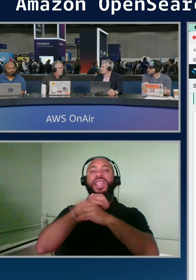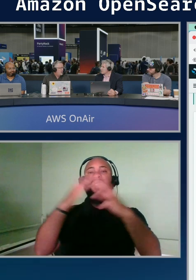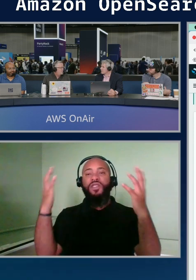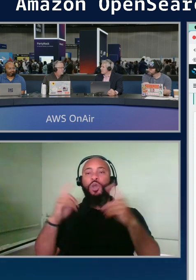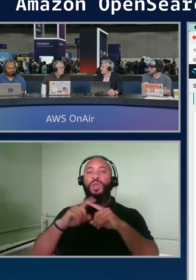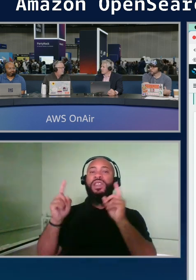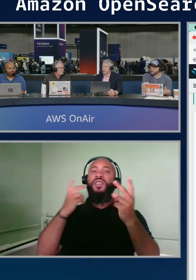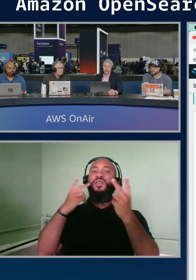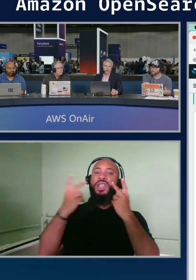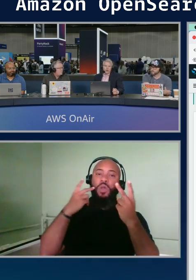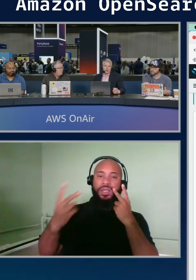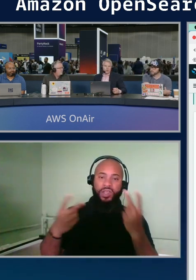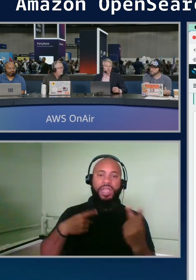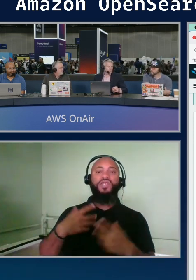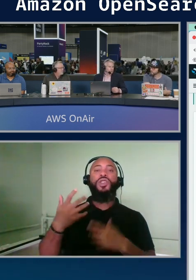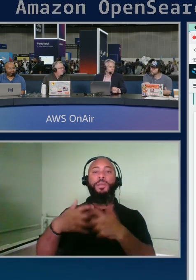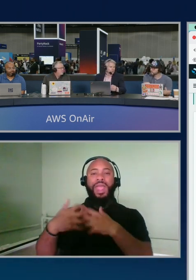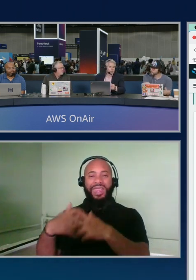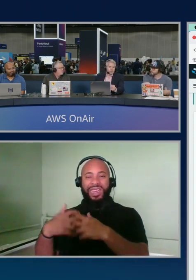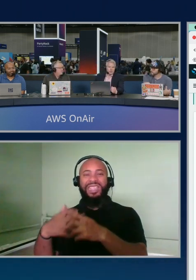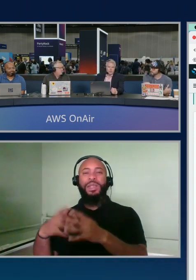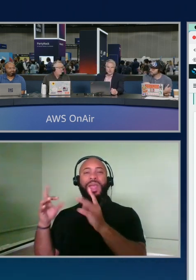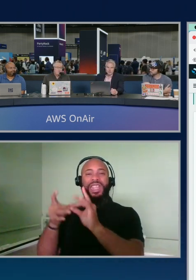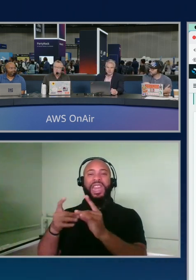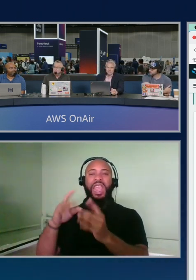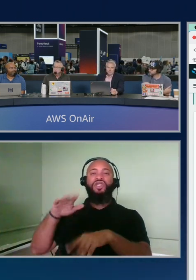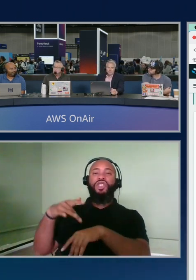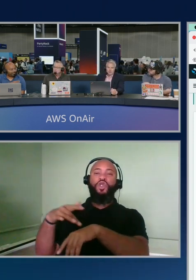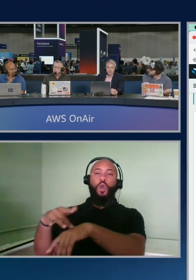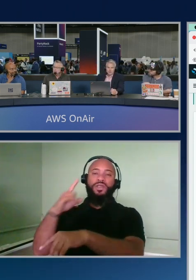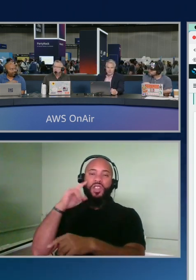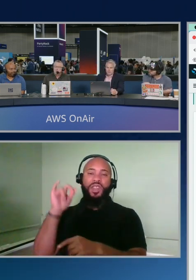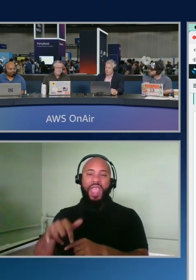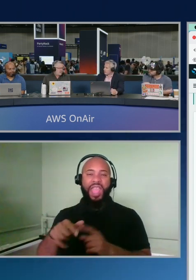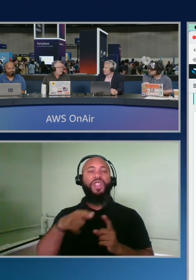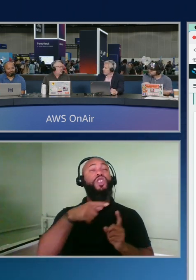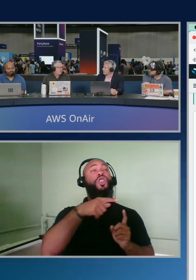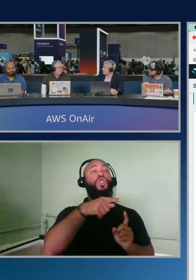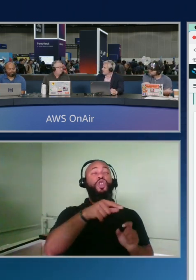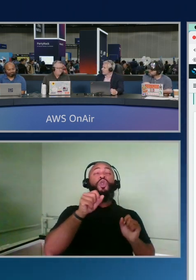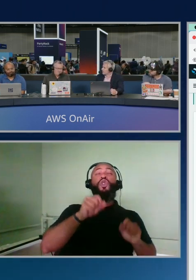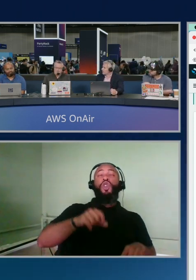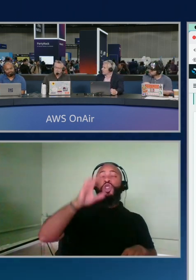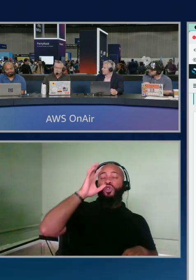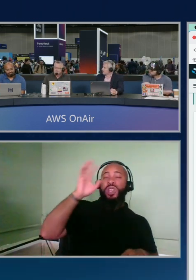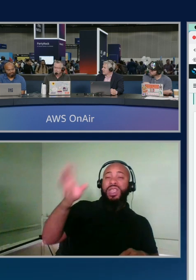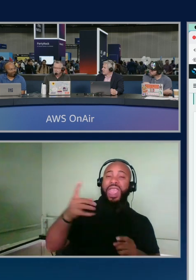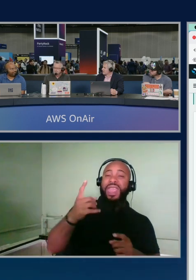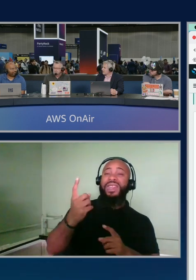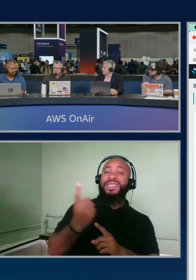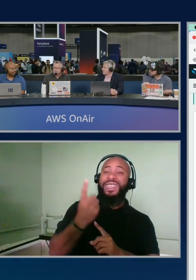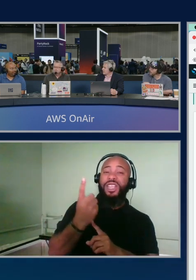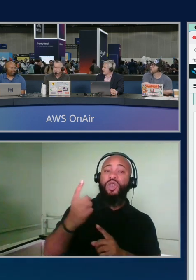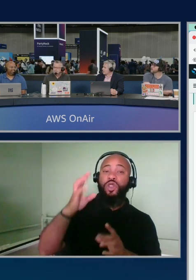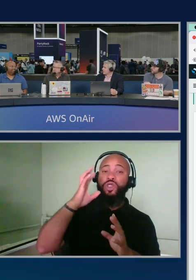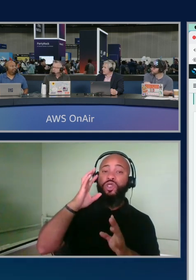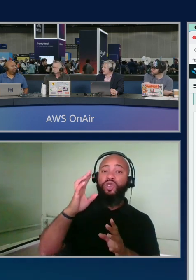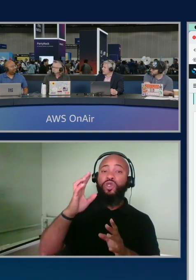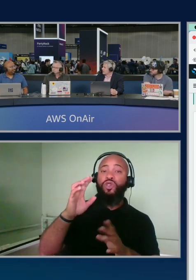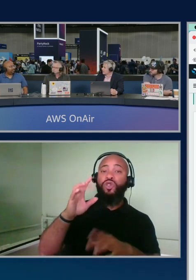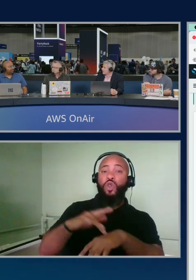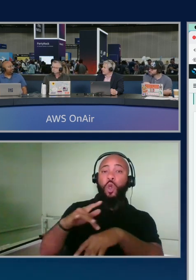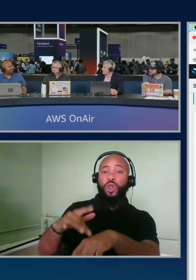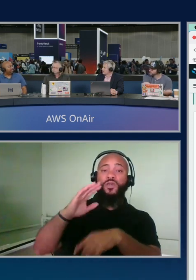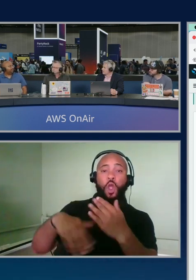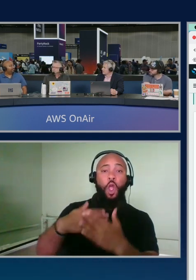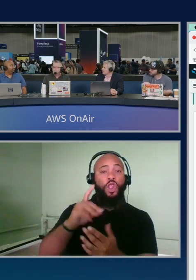source for that. Okay. Yeah. Okay. Cool. You could create a single data source for all your data objects. Exactly. We'll create separate tables here. But it really depends